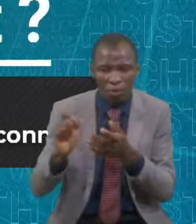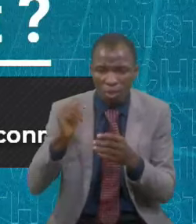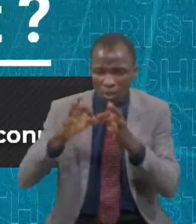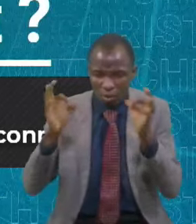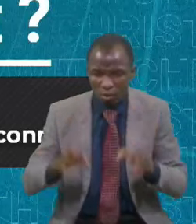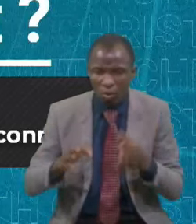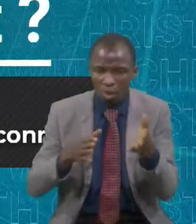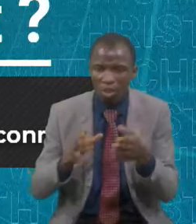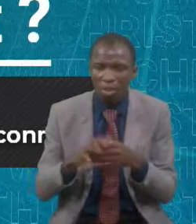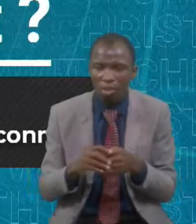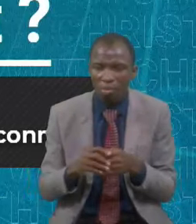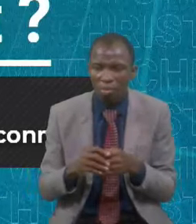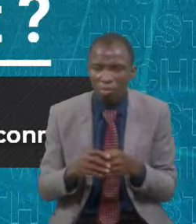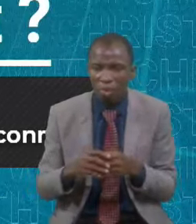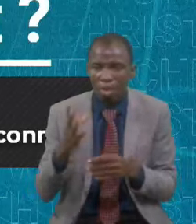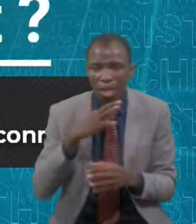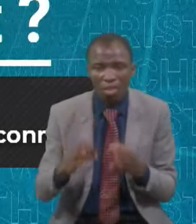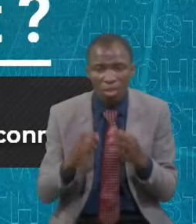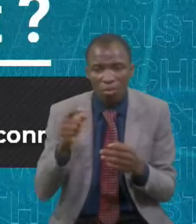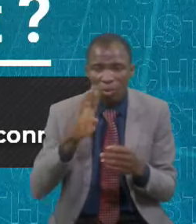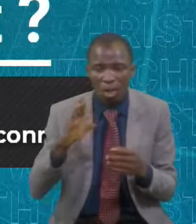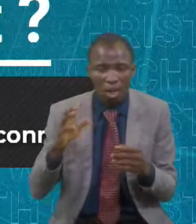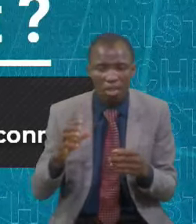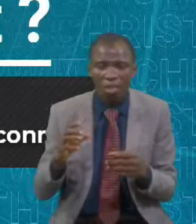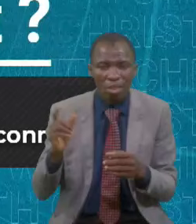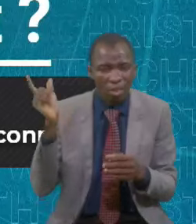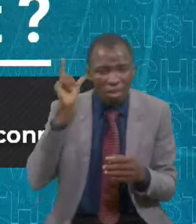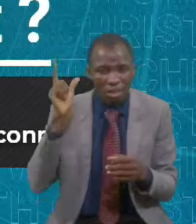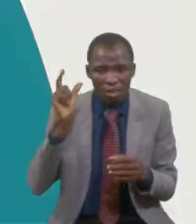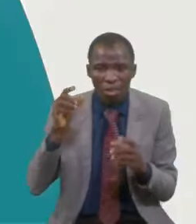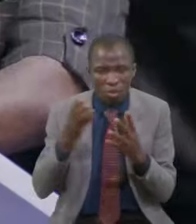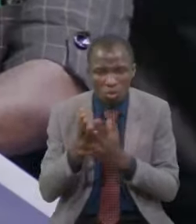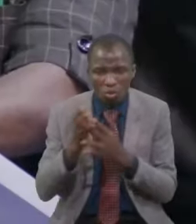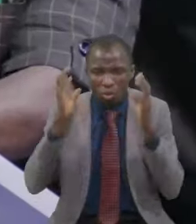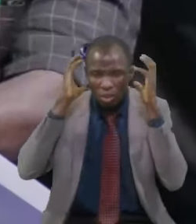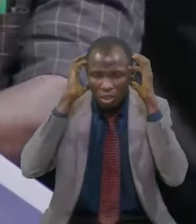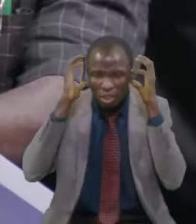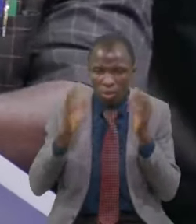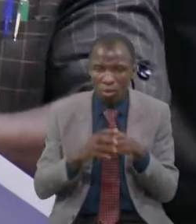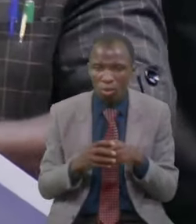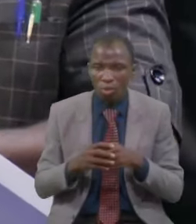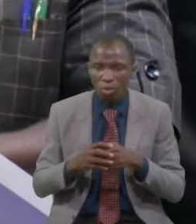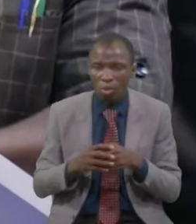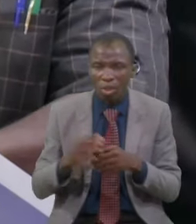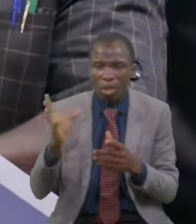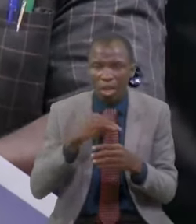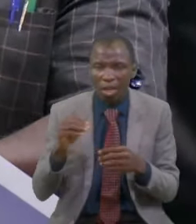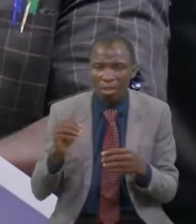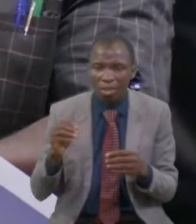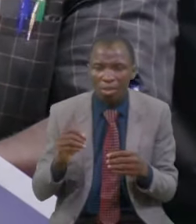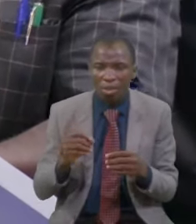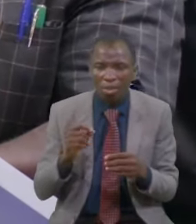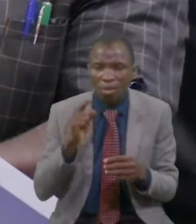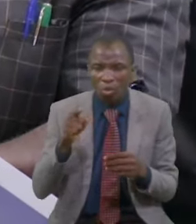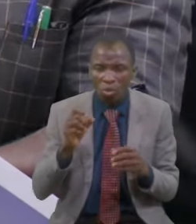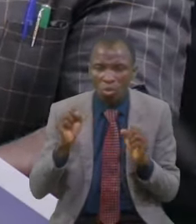you're listening via radio or television, and you just gave your life to Christ, please send your